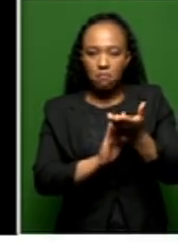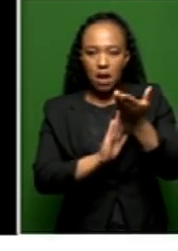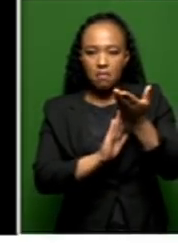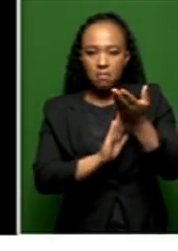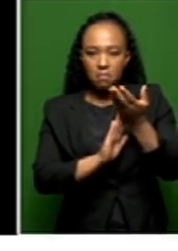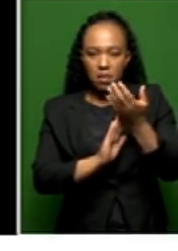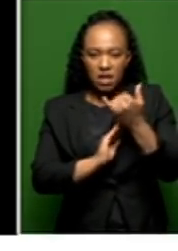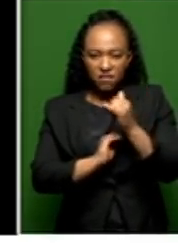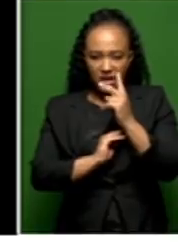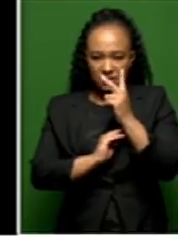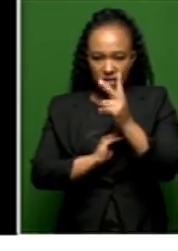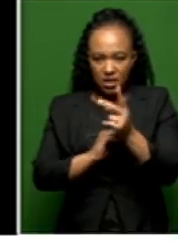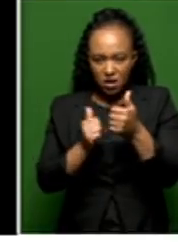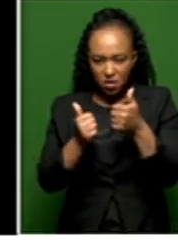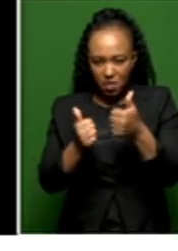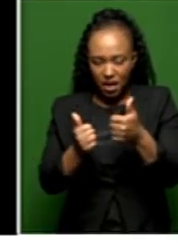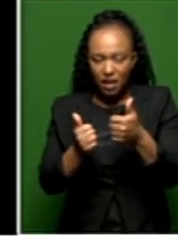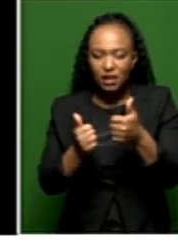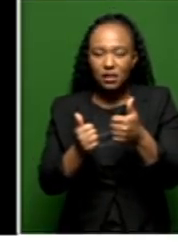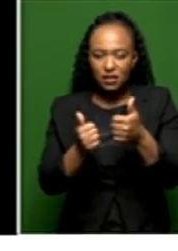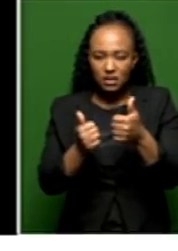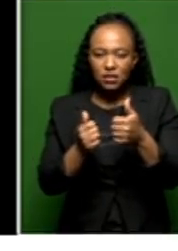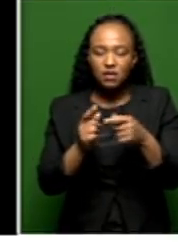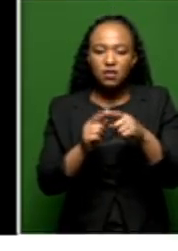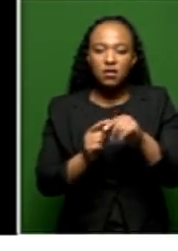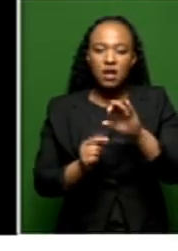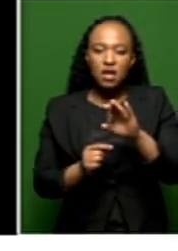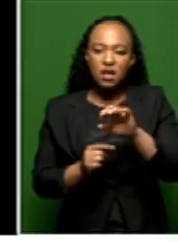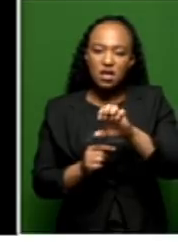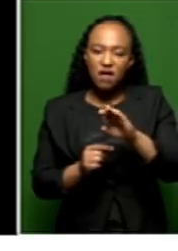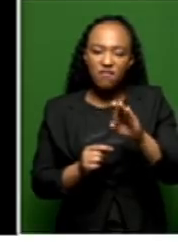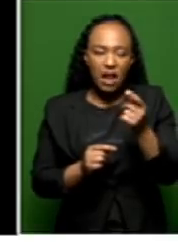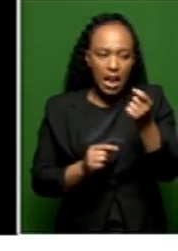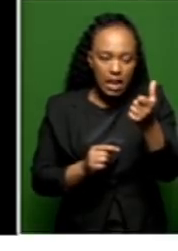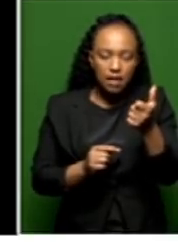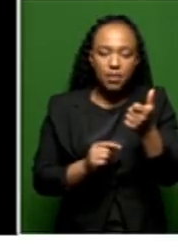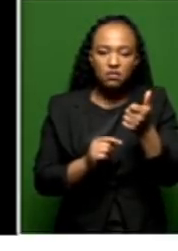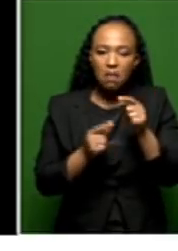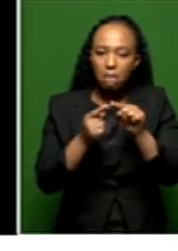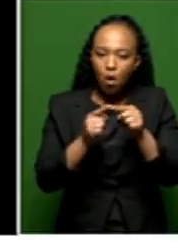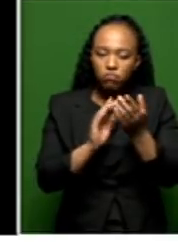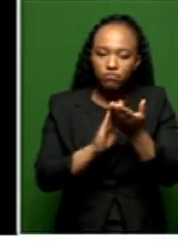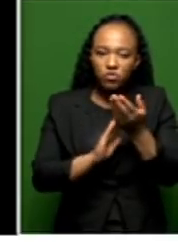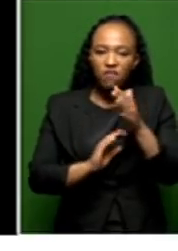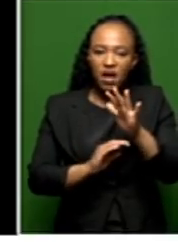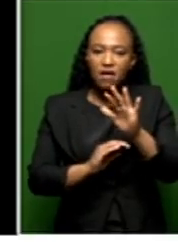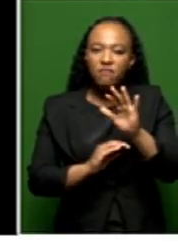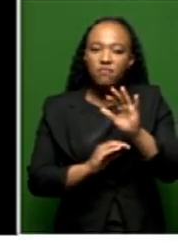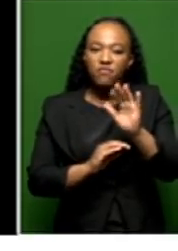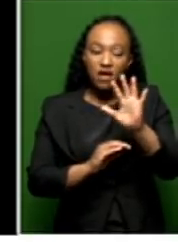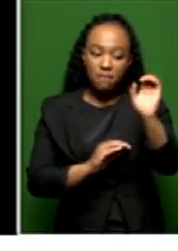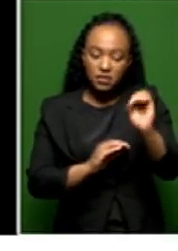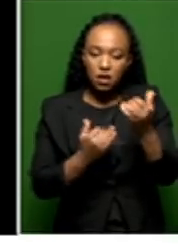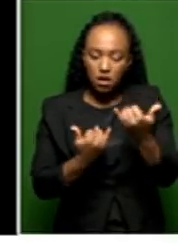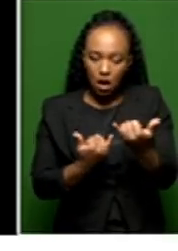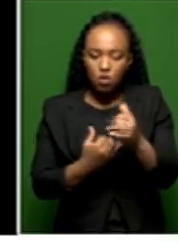that correctly. And also EFF has picked up a little bit from 5% to